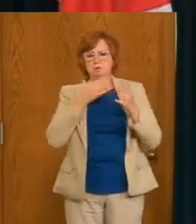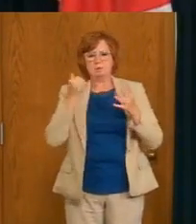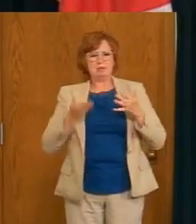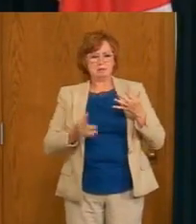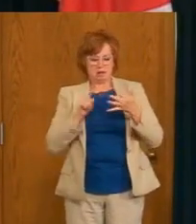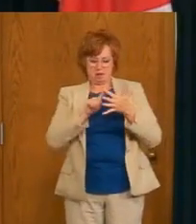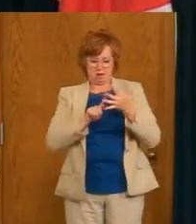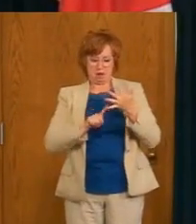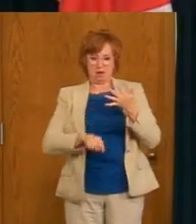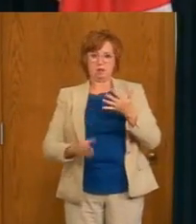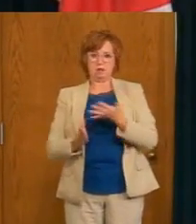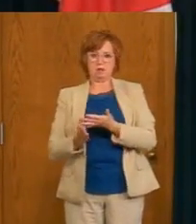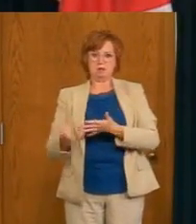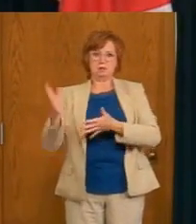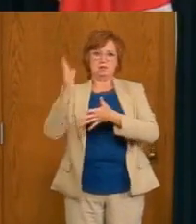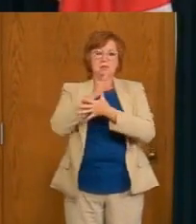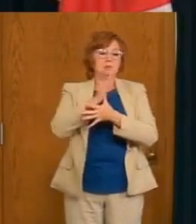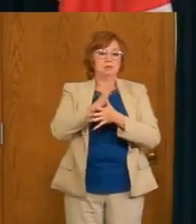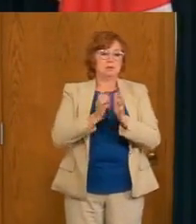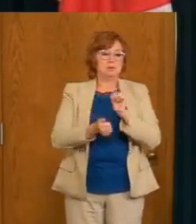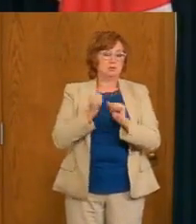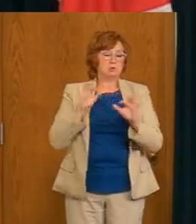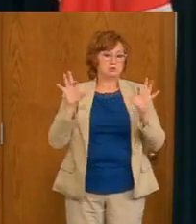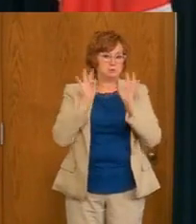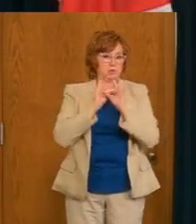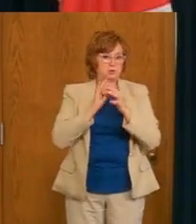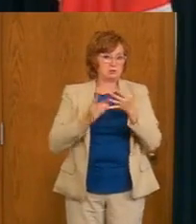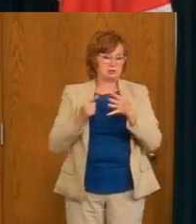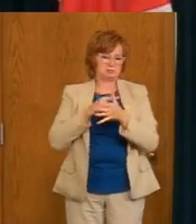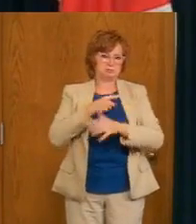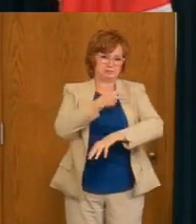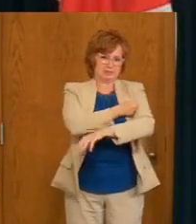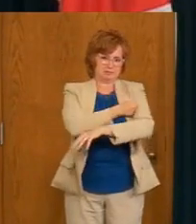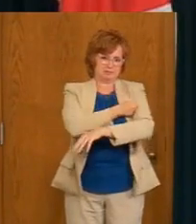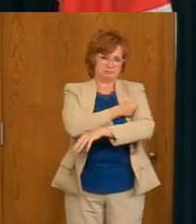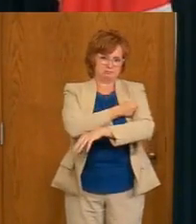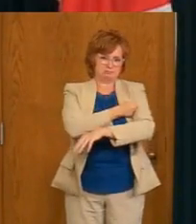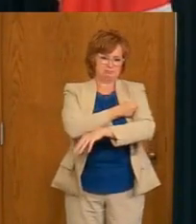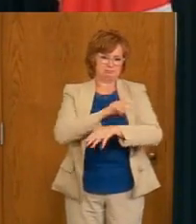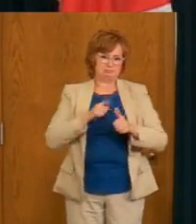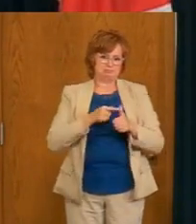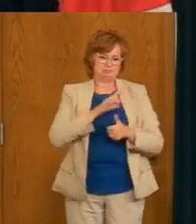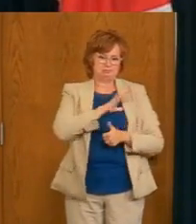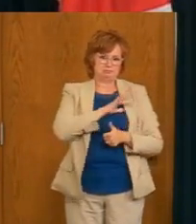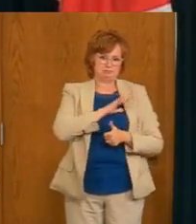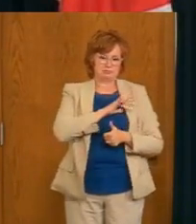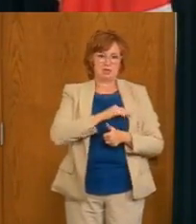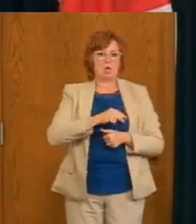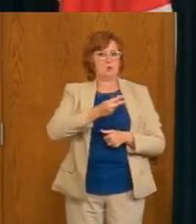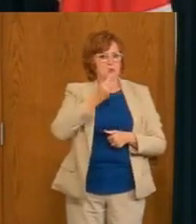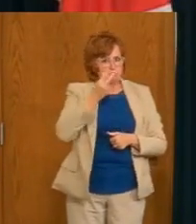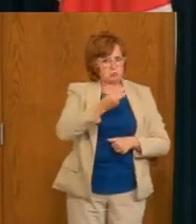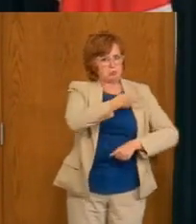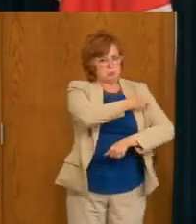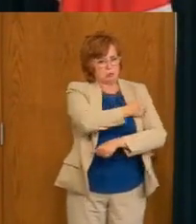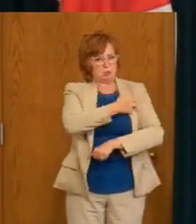the spread of COVID. We put in all of the public health recommendations, not orders, around washing your hands,